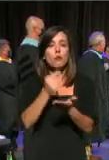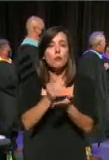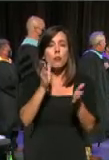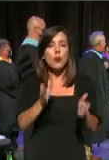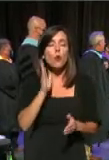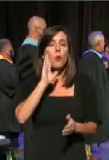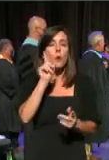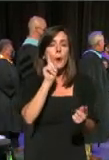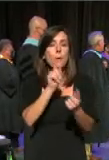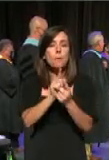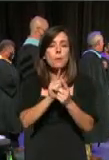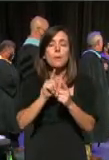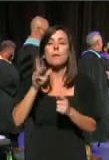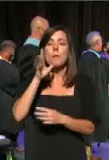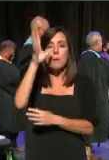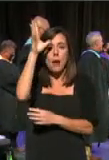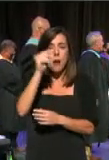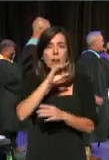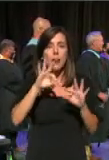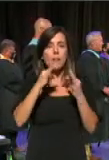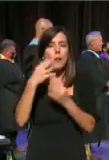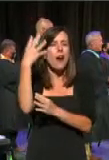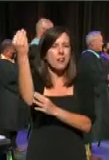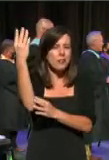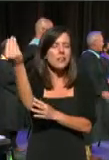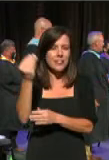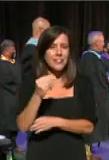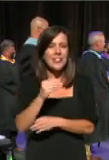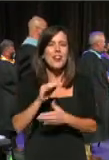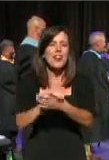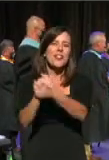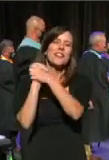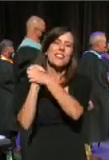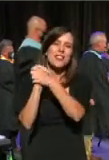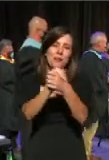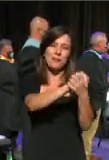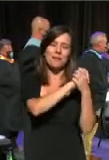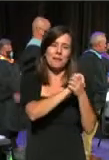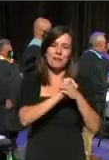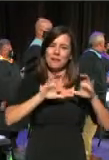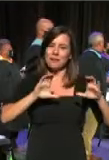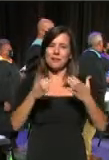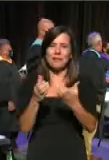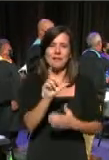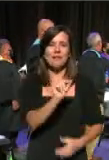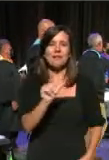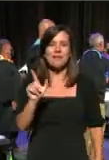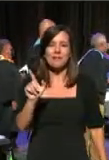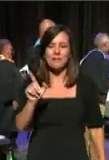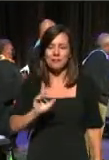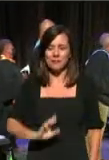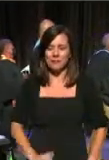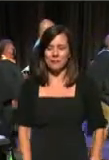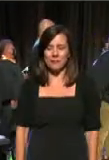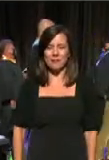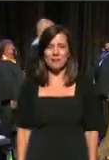meet their parents and family outside the Berry Center. Congratulations, class of 2021.